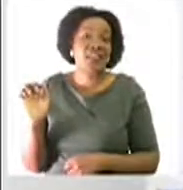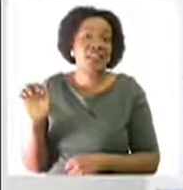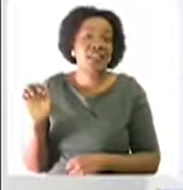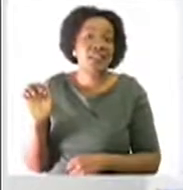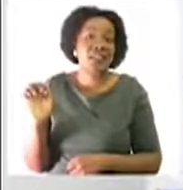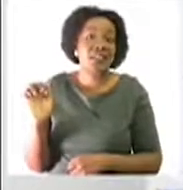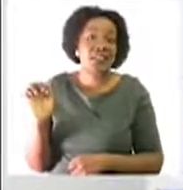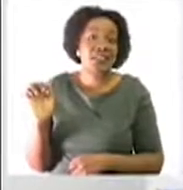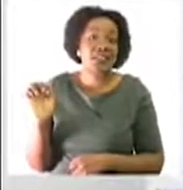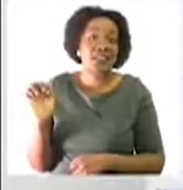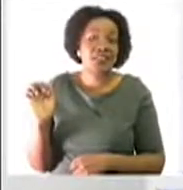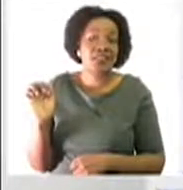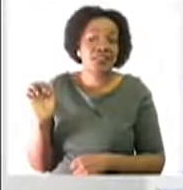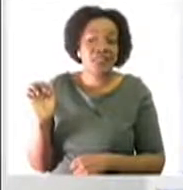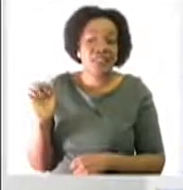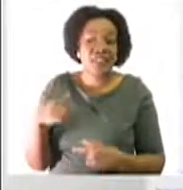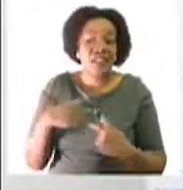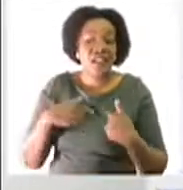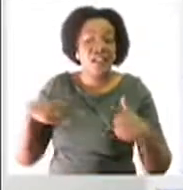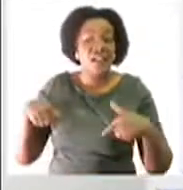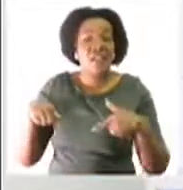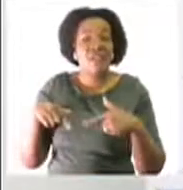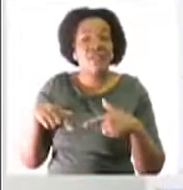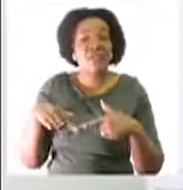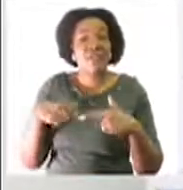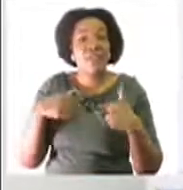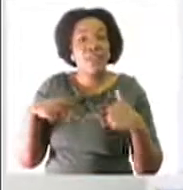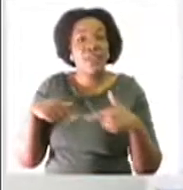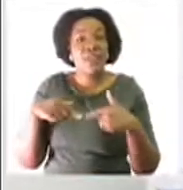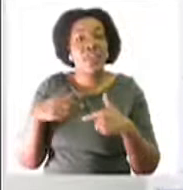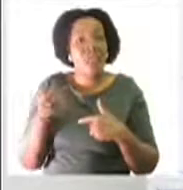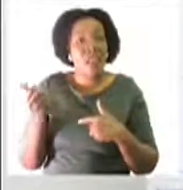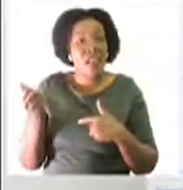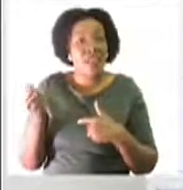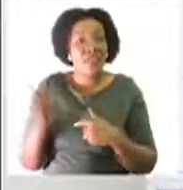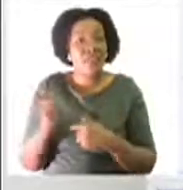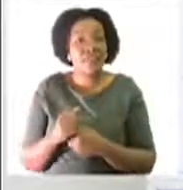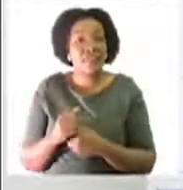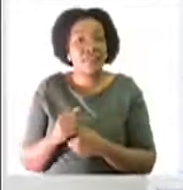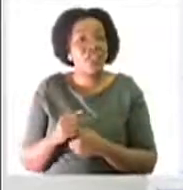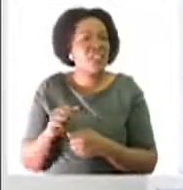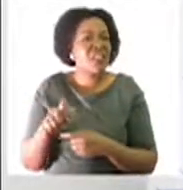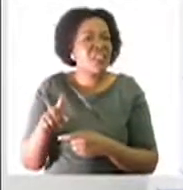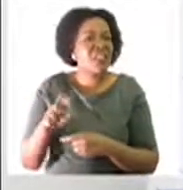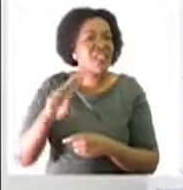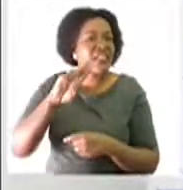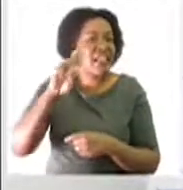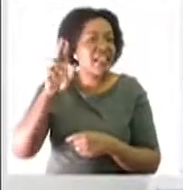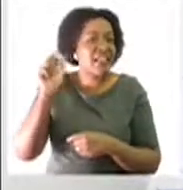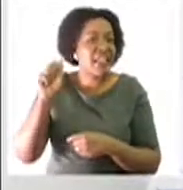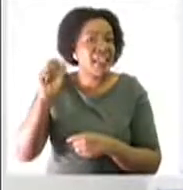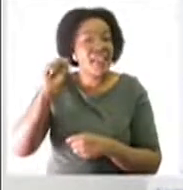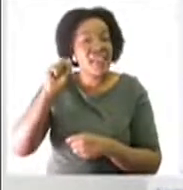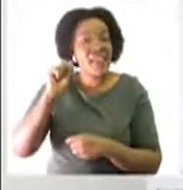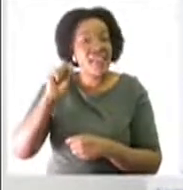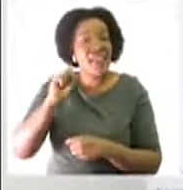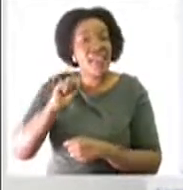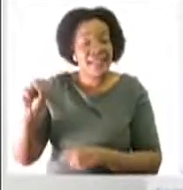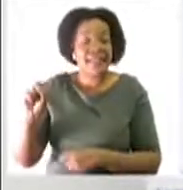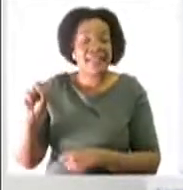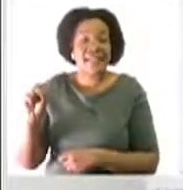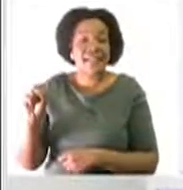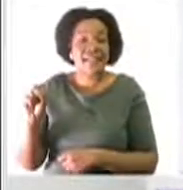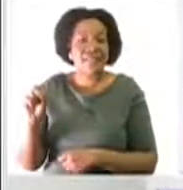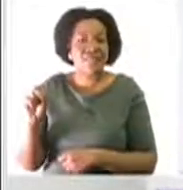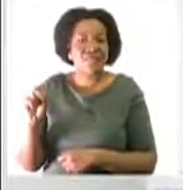word have. Now the next one will be has. Well, now where do you think we can use